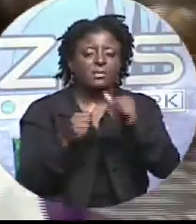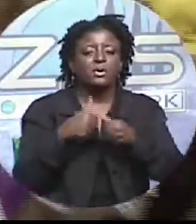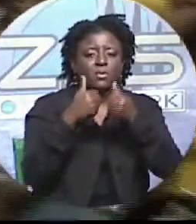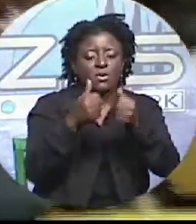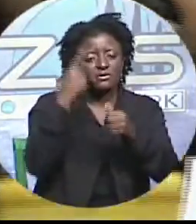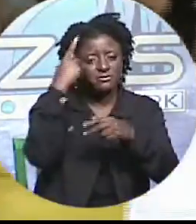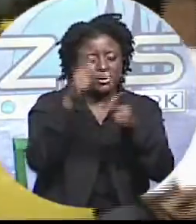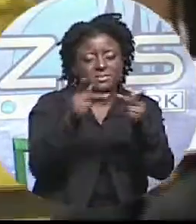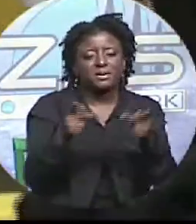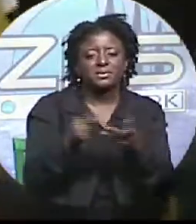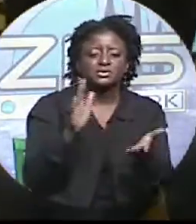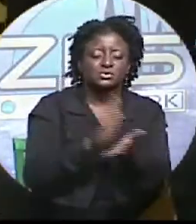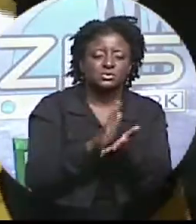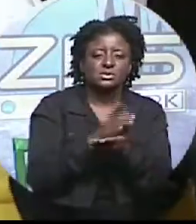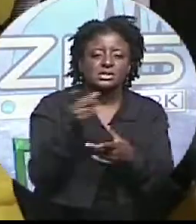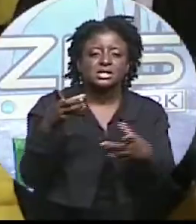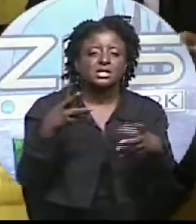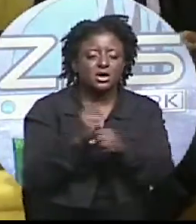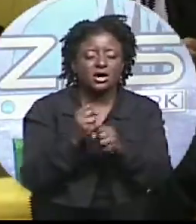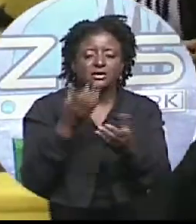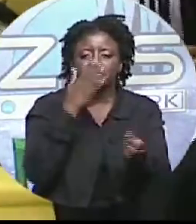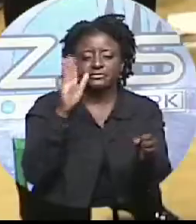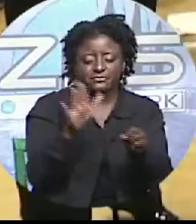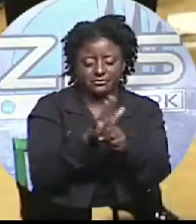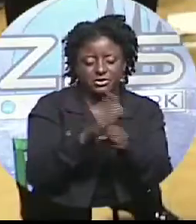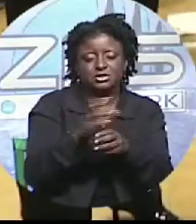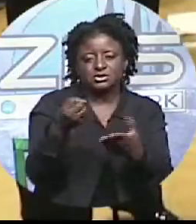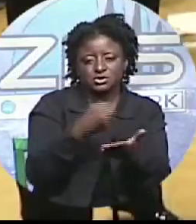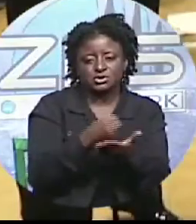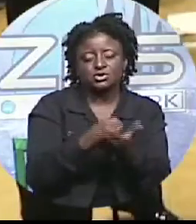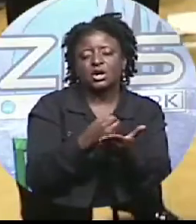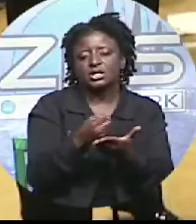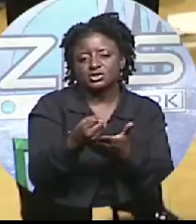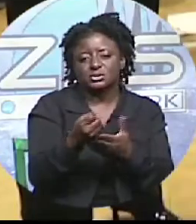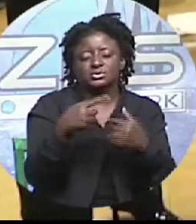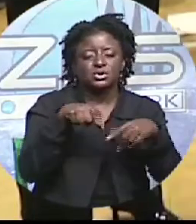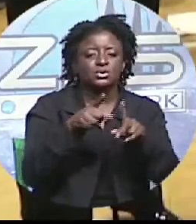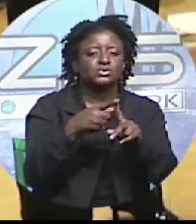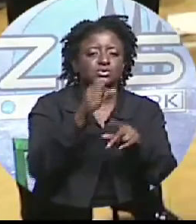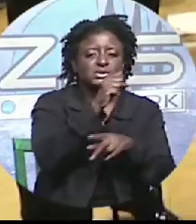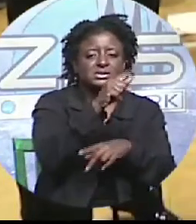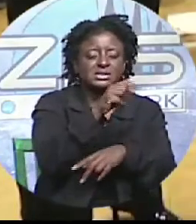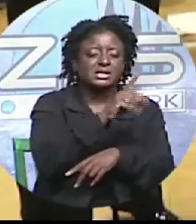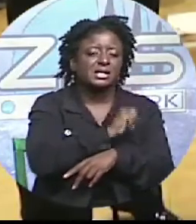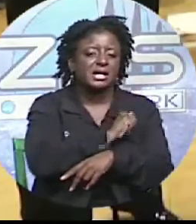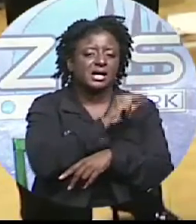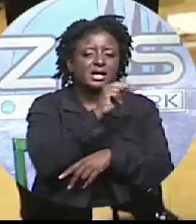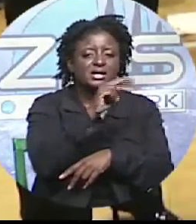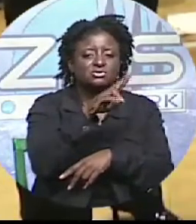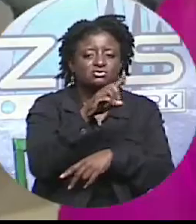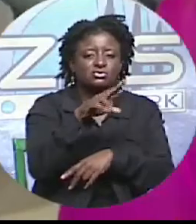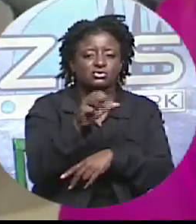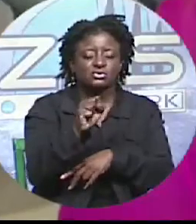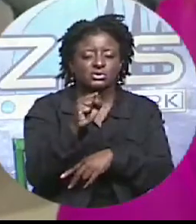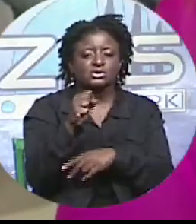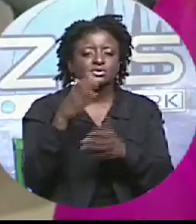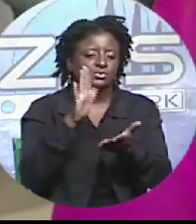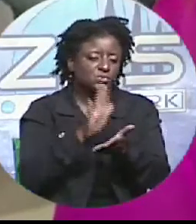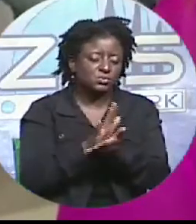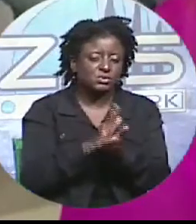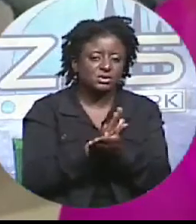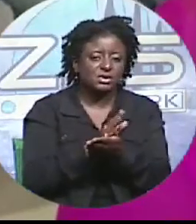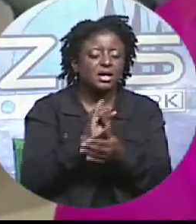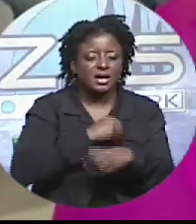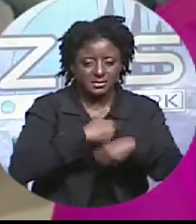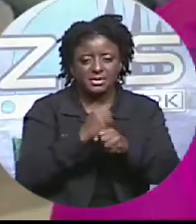scholarship to attend St. Andrew's School. Tamara says her involvement within her son's education has truly paid off. I made sure that his